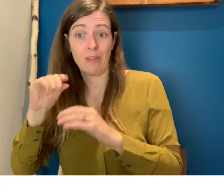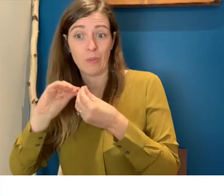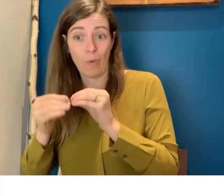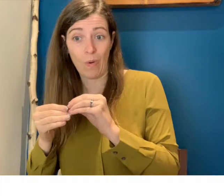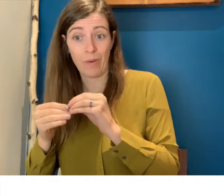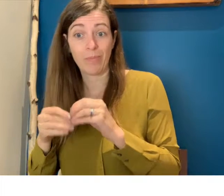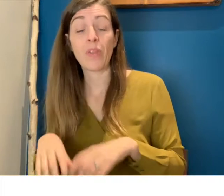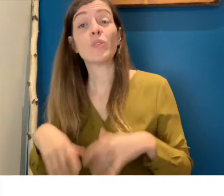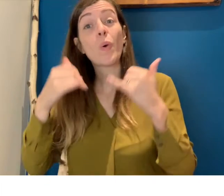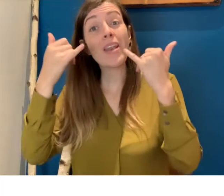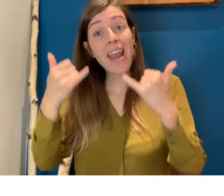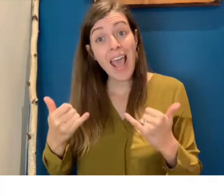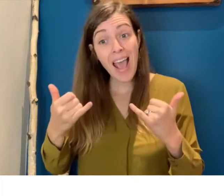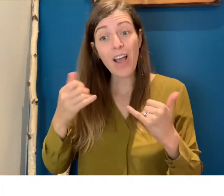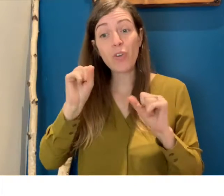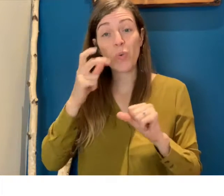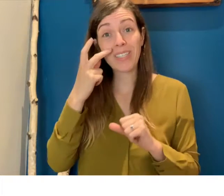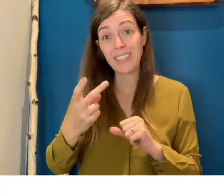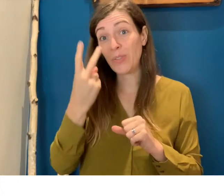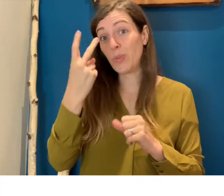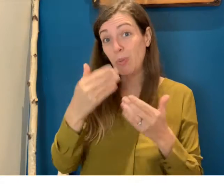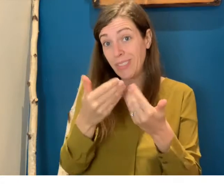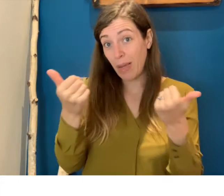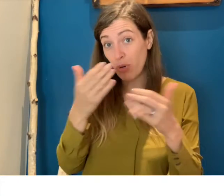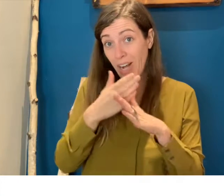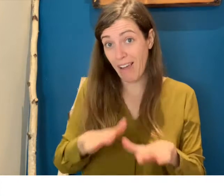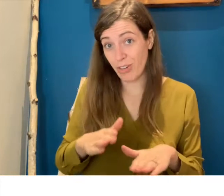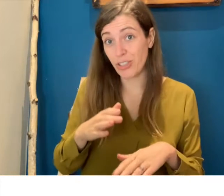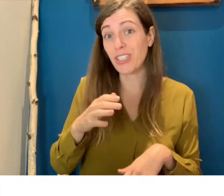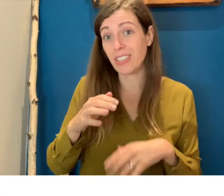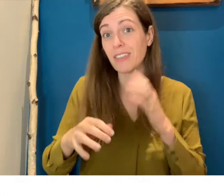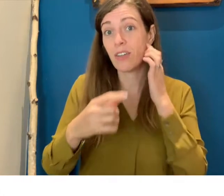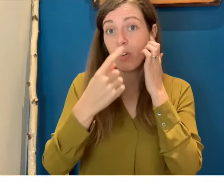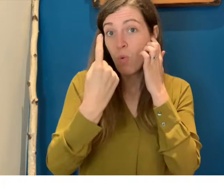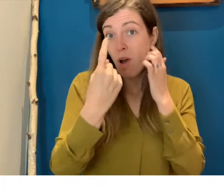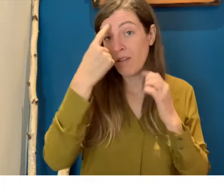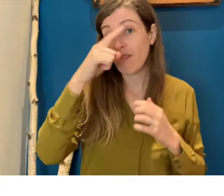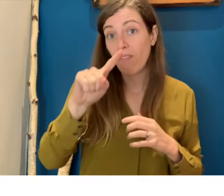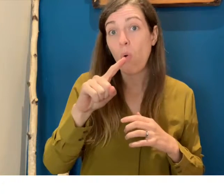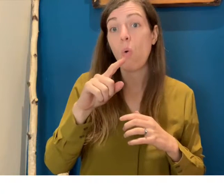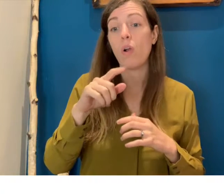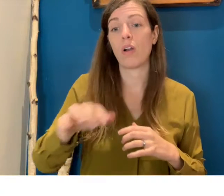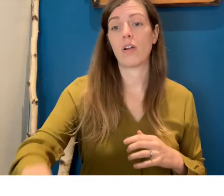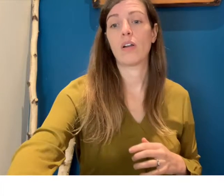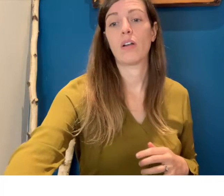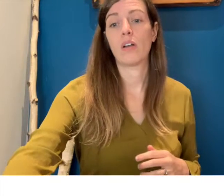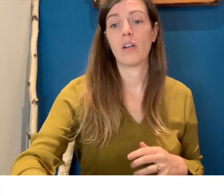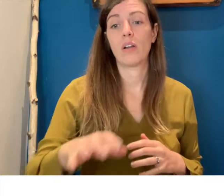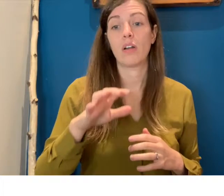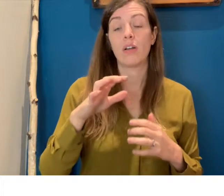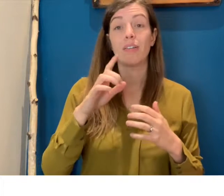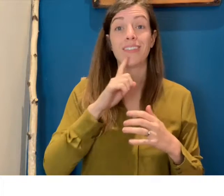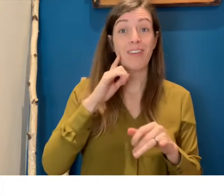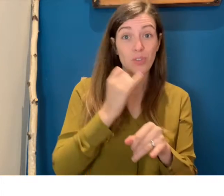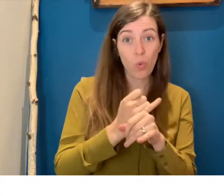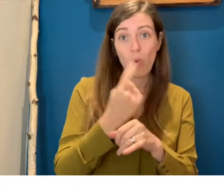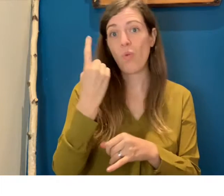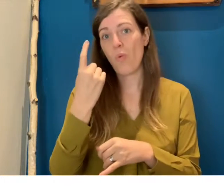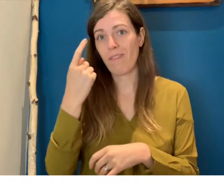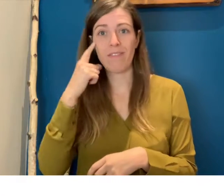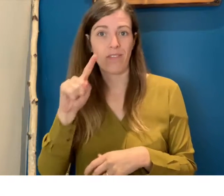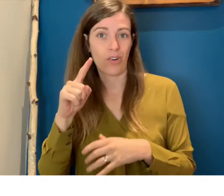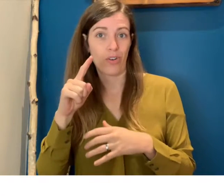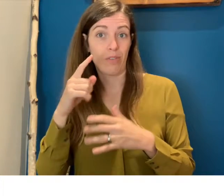mean ASL score. And when I run that, you can now get these two different averages. One is for the students who are in a deaf